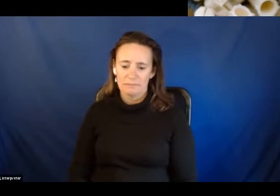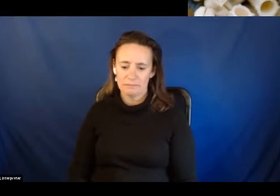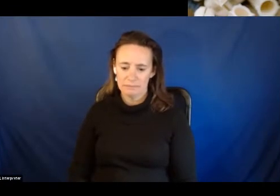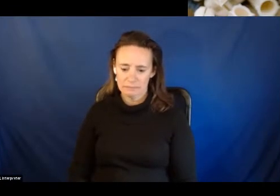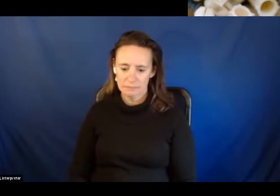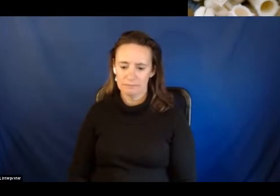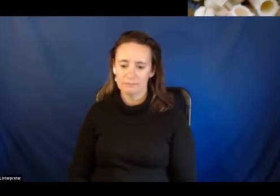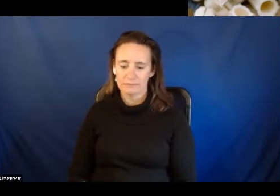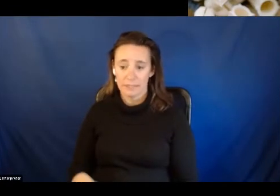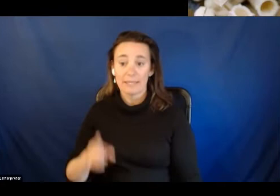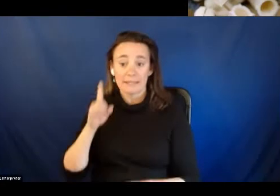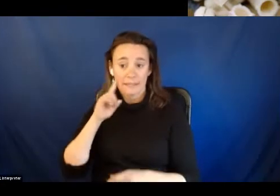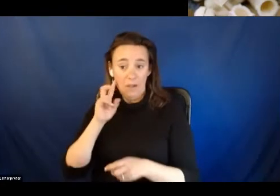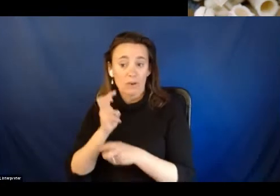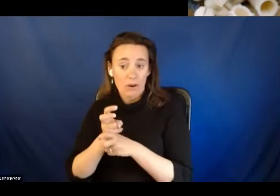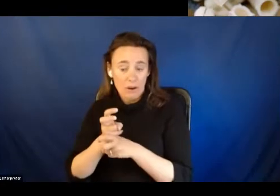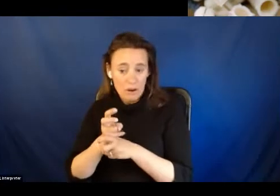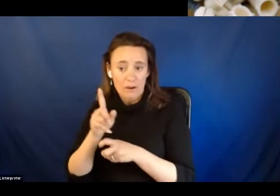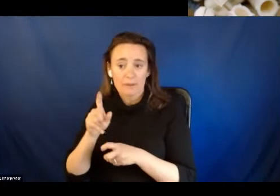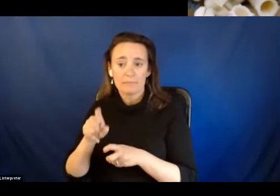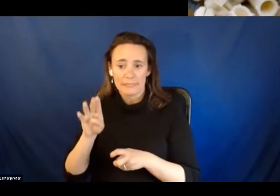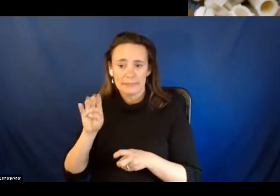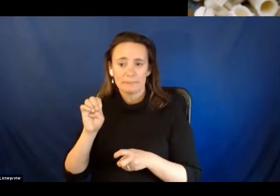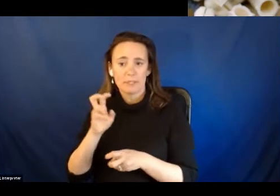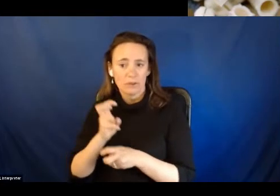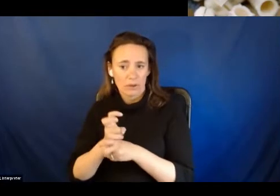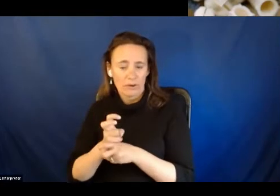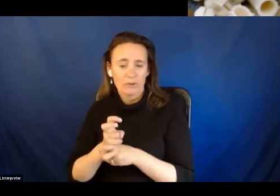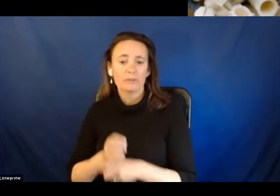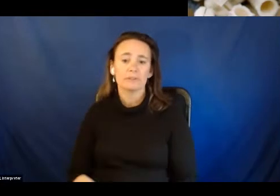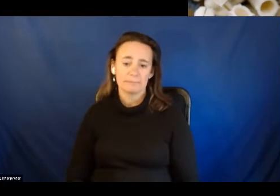That sounded really hard. That must be hard.